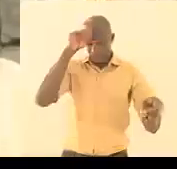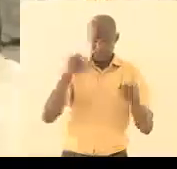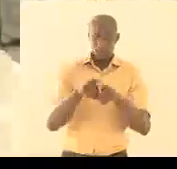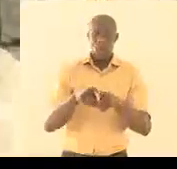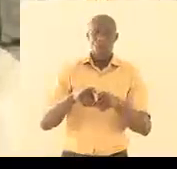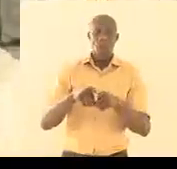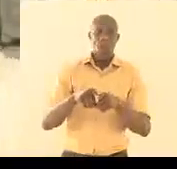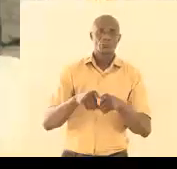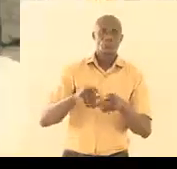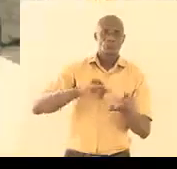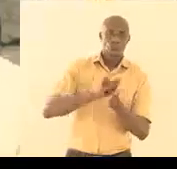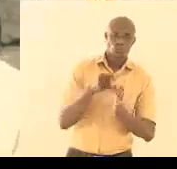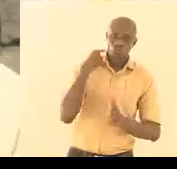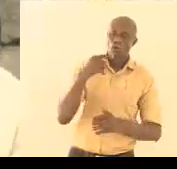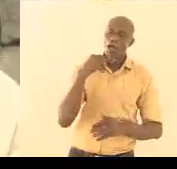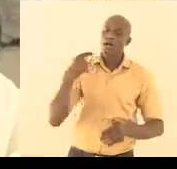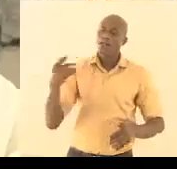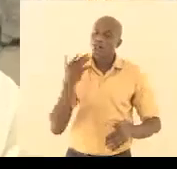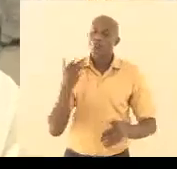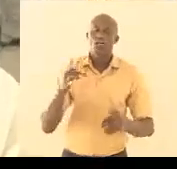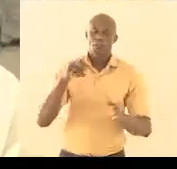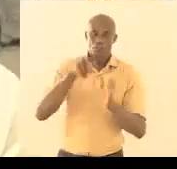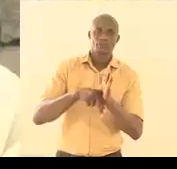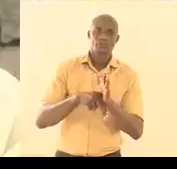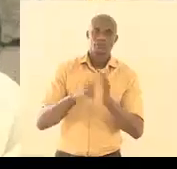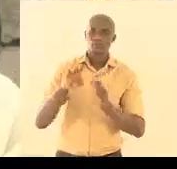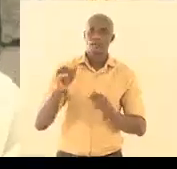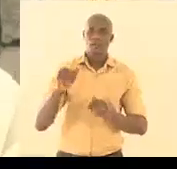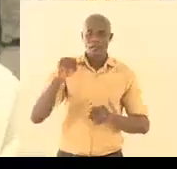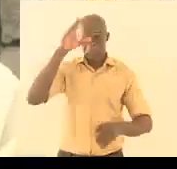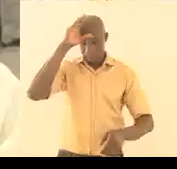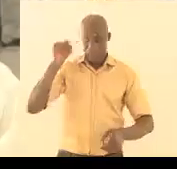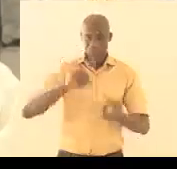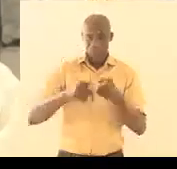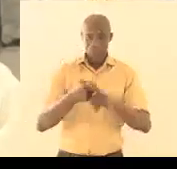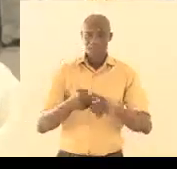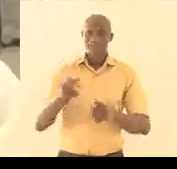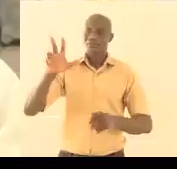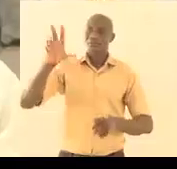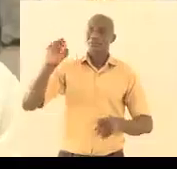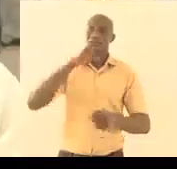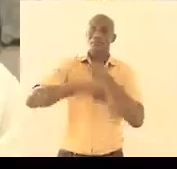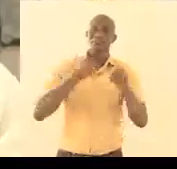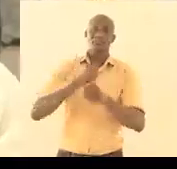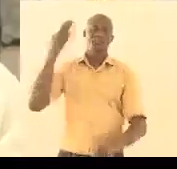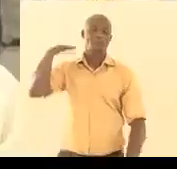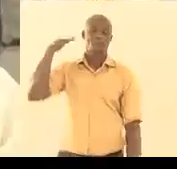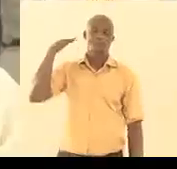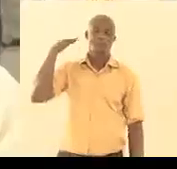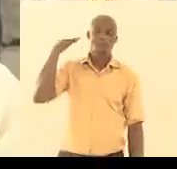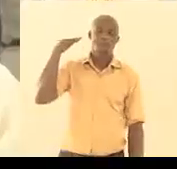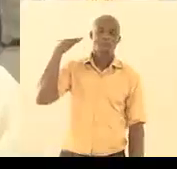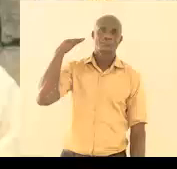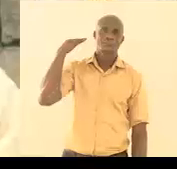are disappointment, who are disappointed by boyfriend 30 years ago,